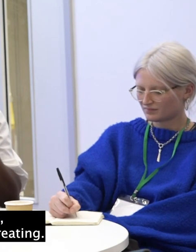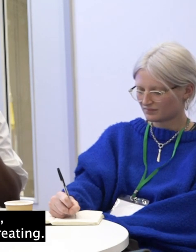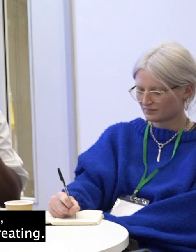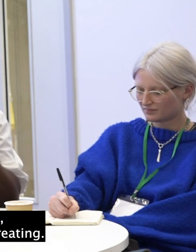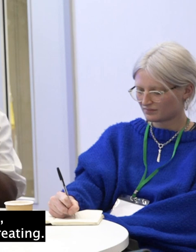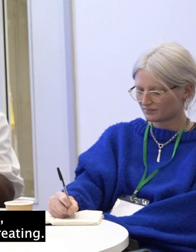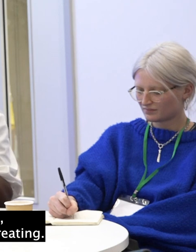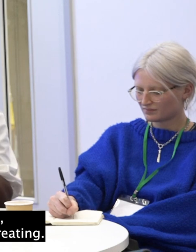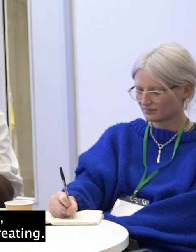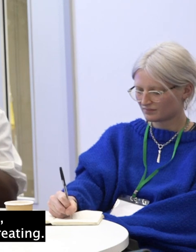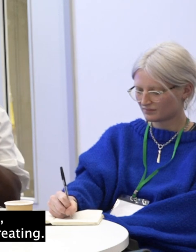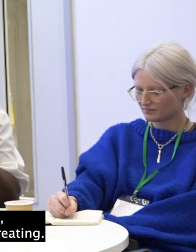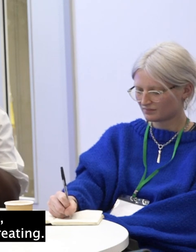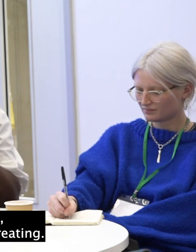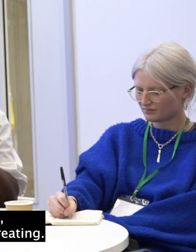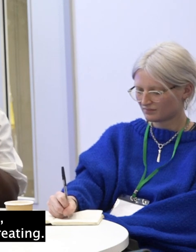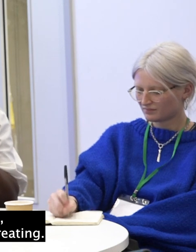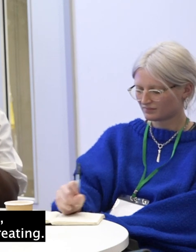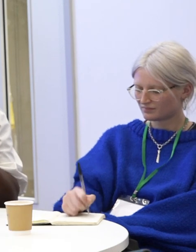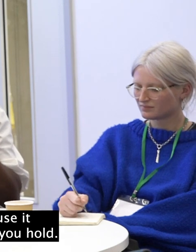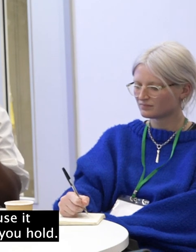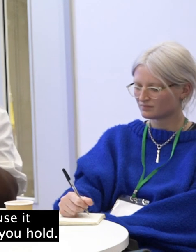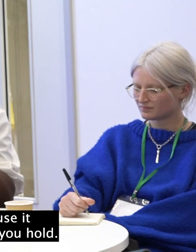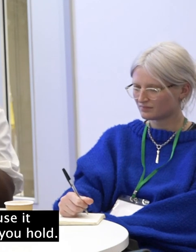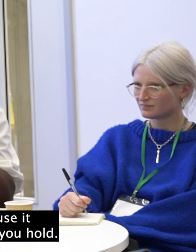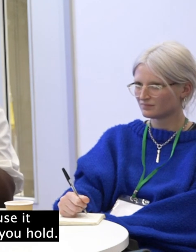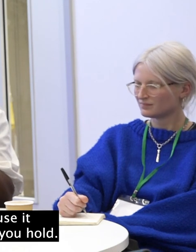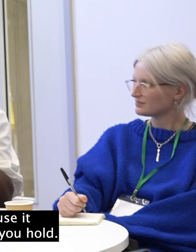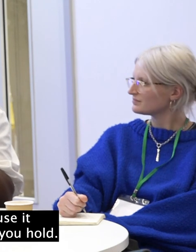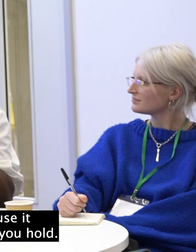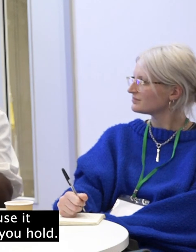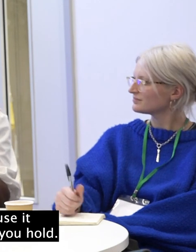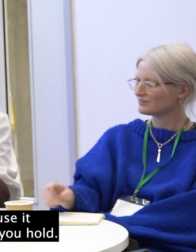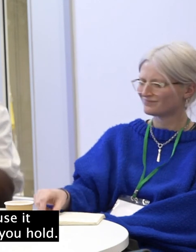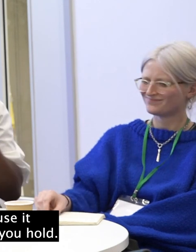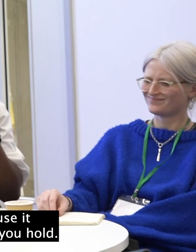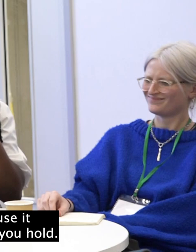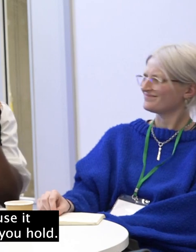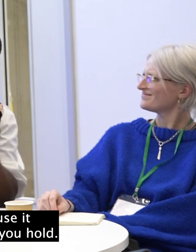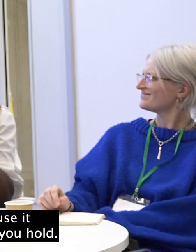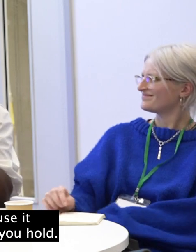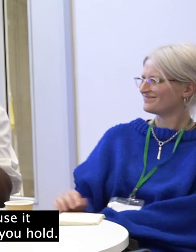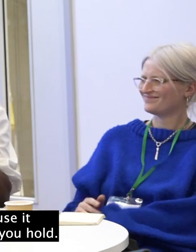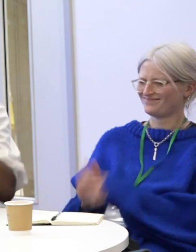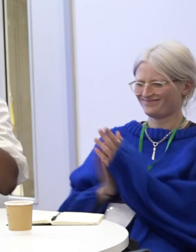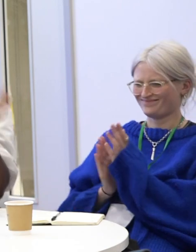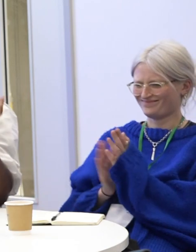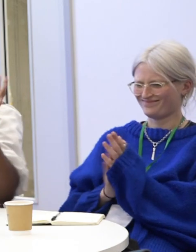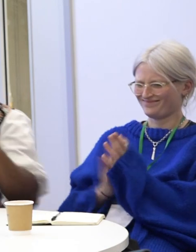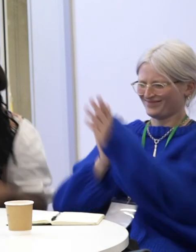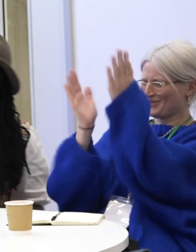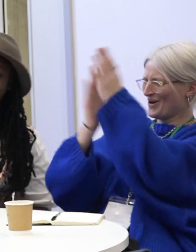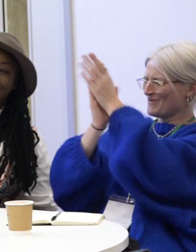most importantly, imagination, and start co-creating. If you've got power, use it and distribute the power that you hold.